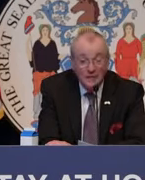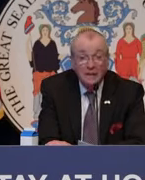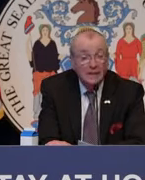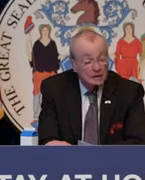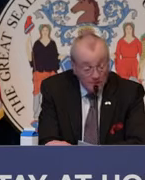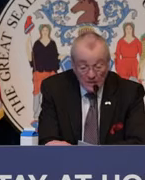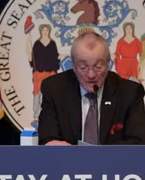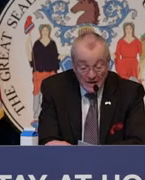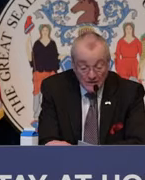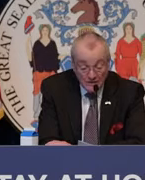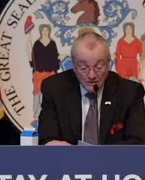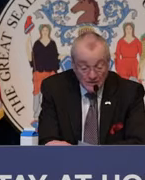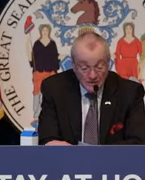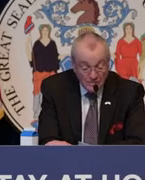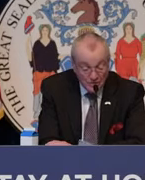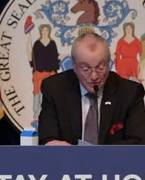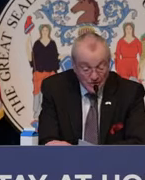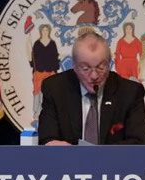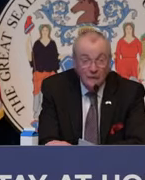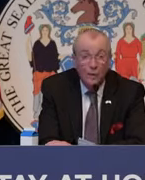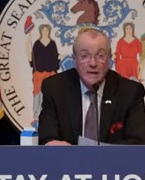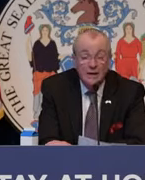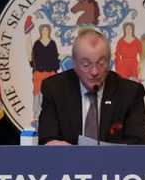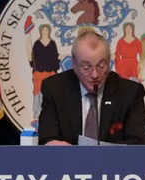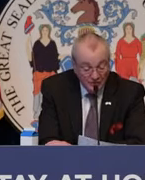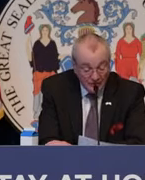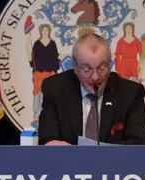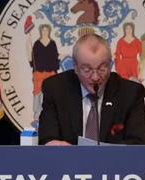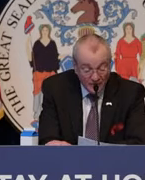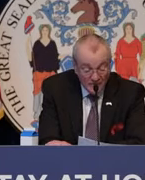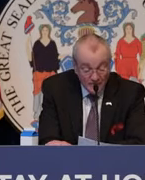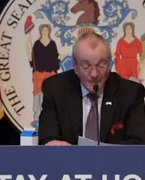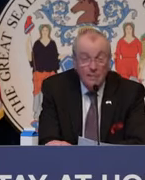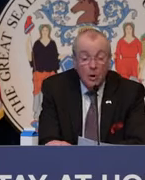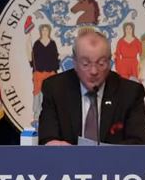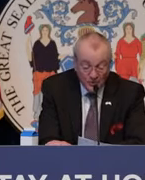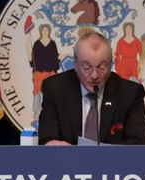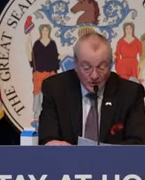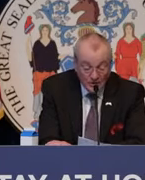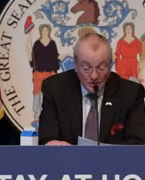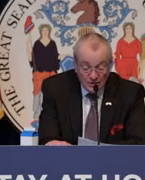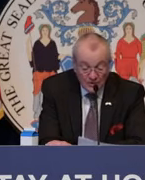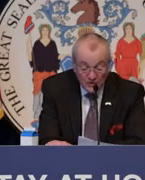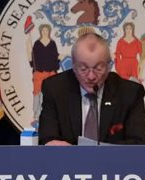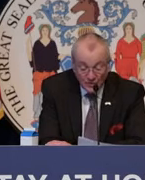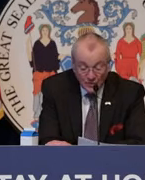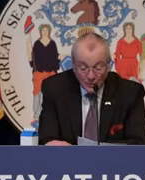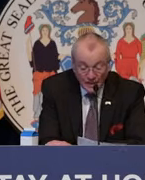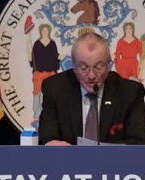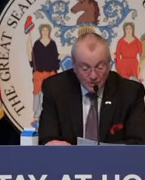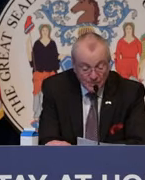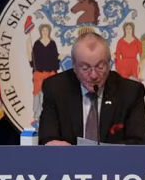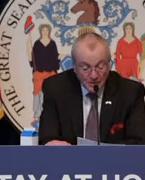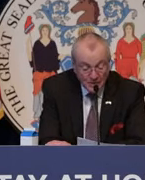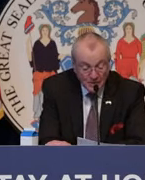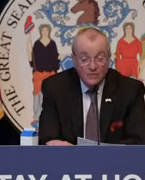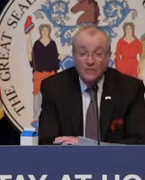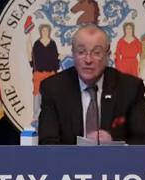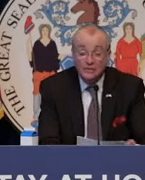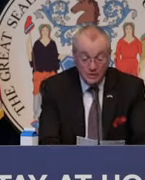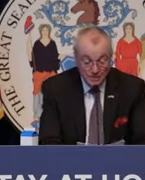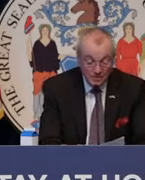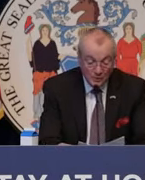partners, including with the highest levels of the administration and White House staff. I'm hopeful that our continued efforts and the relationships